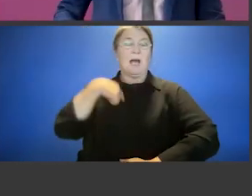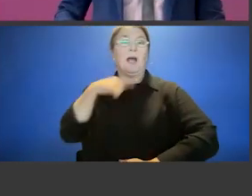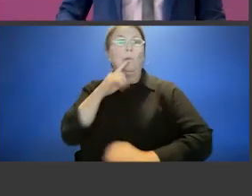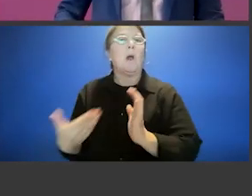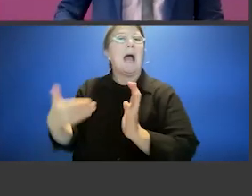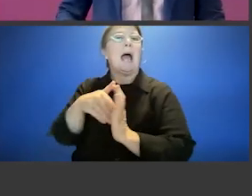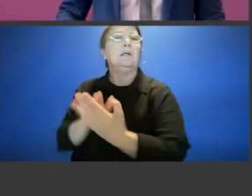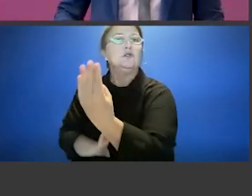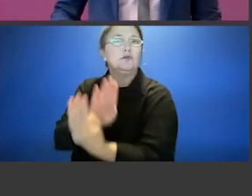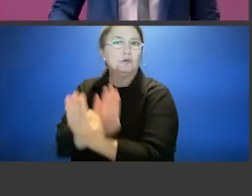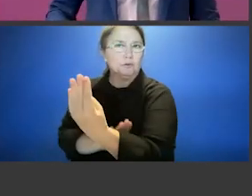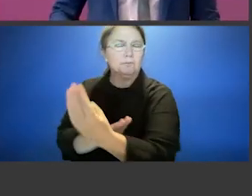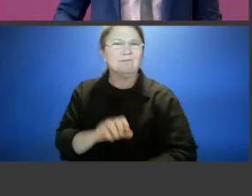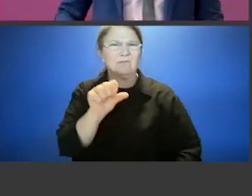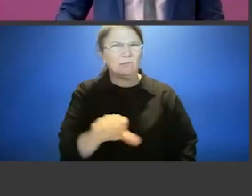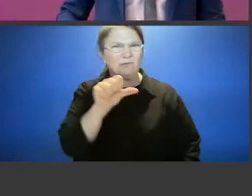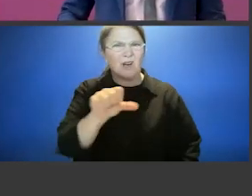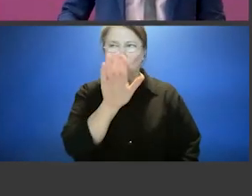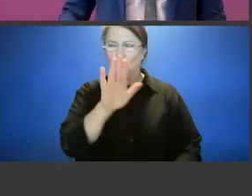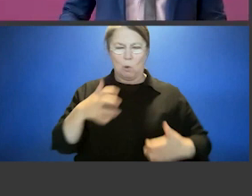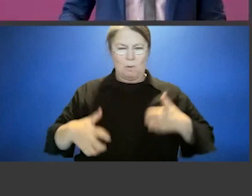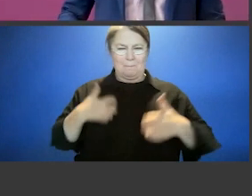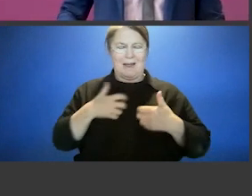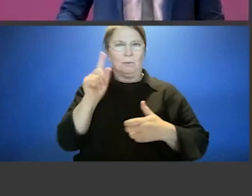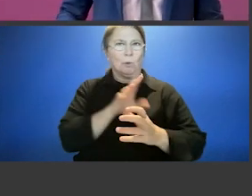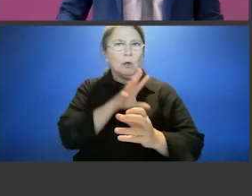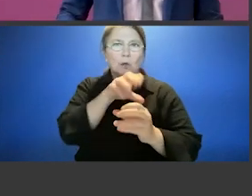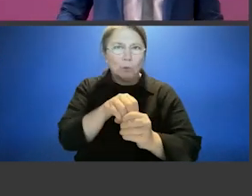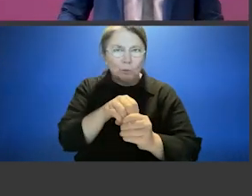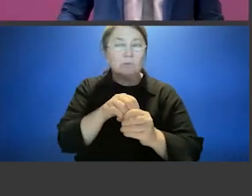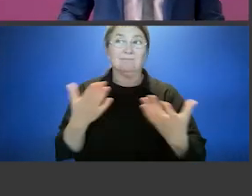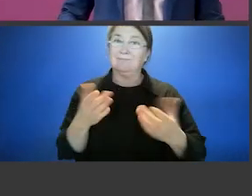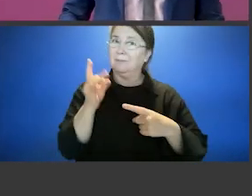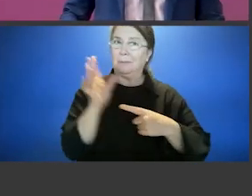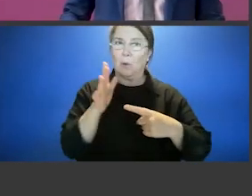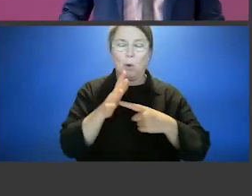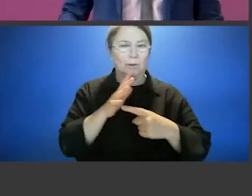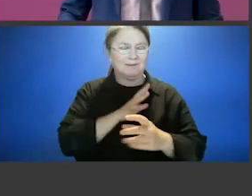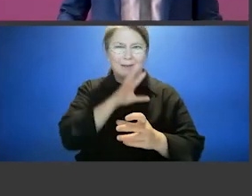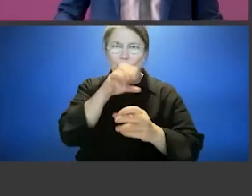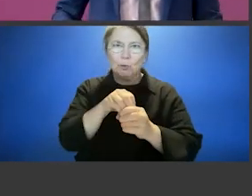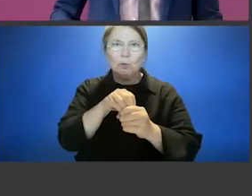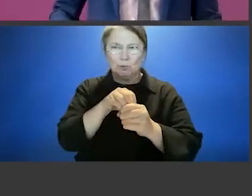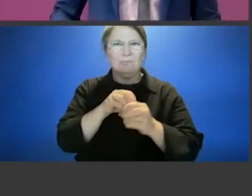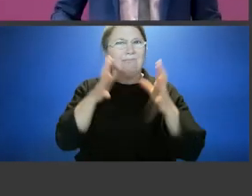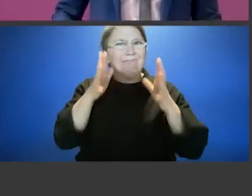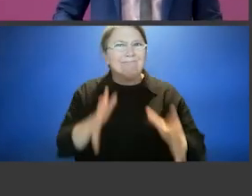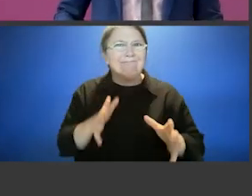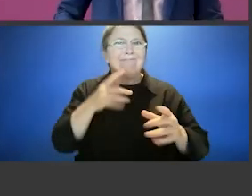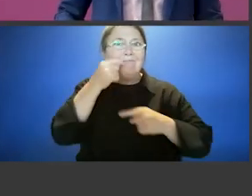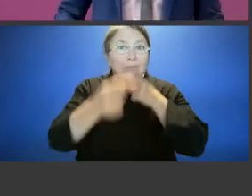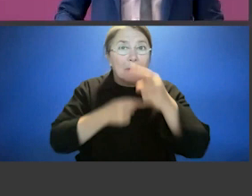So what do you put into your complaint? It's important to include as much information as possible in your complaint, and